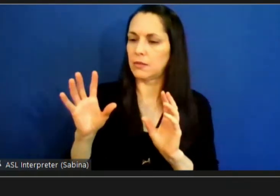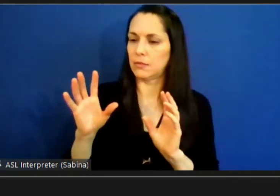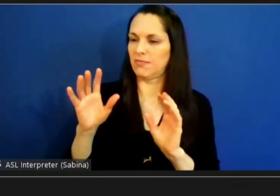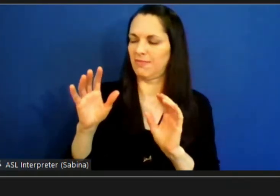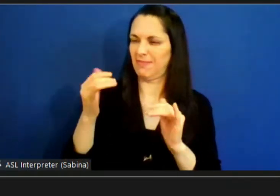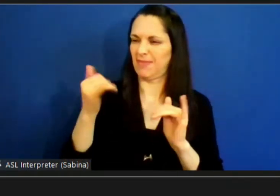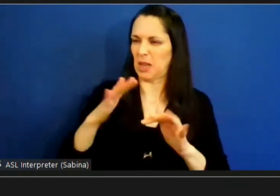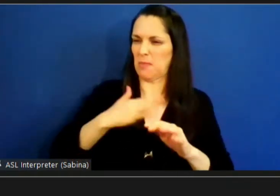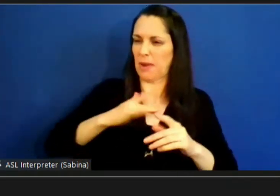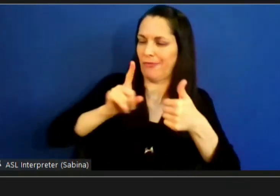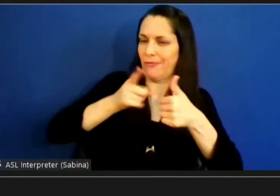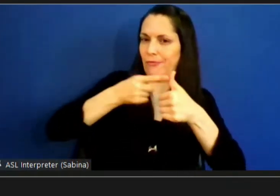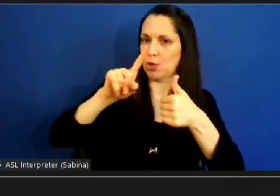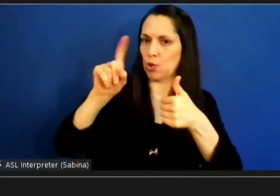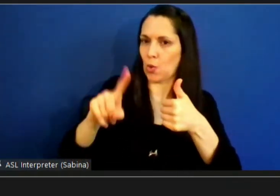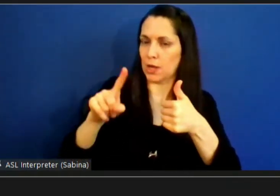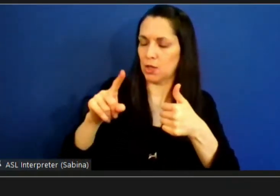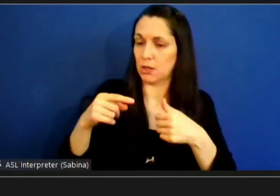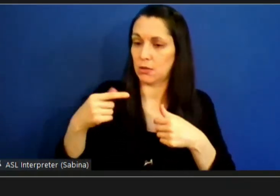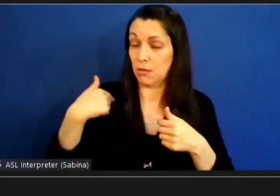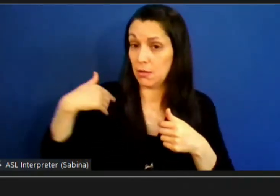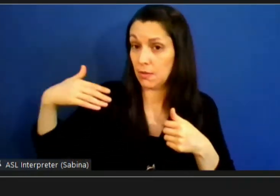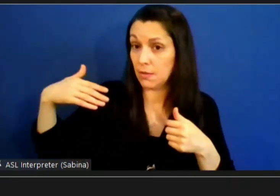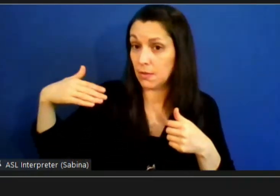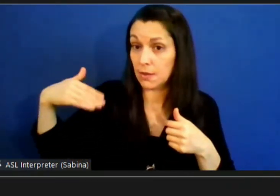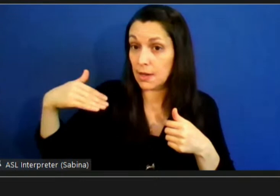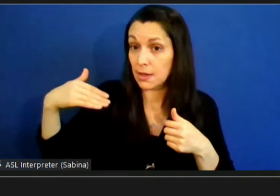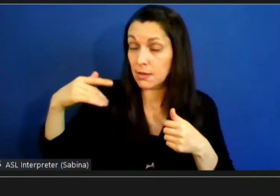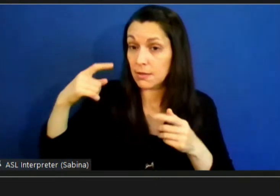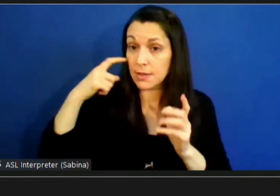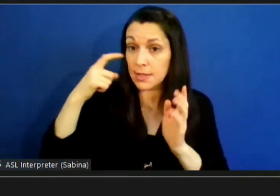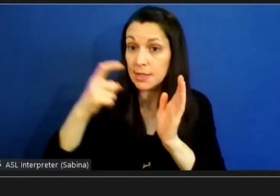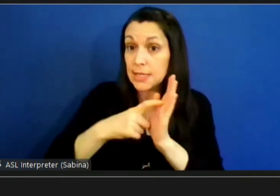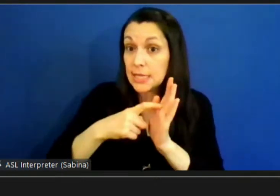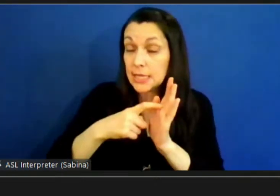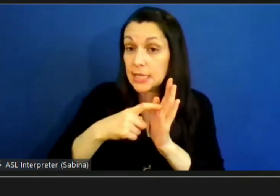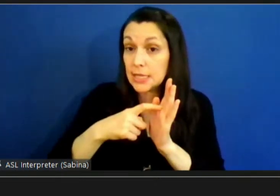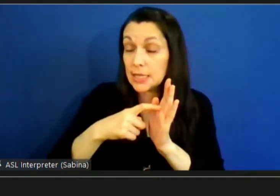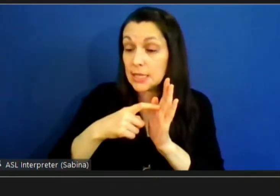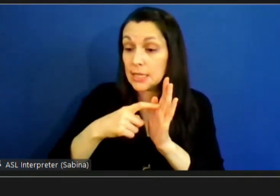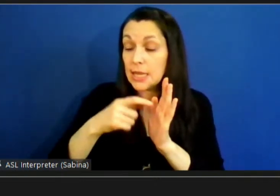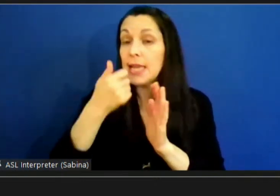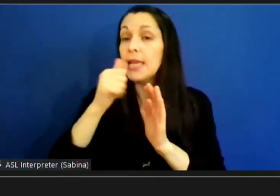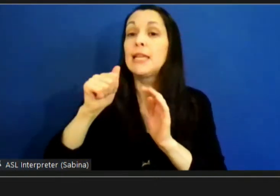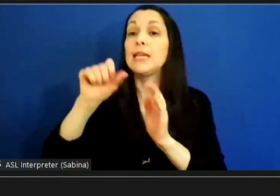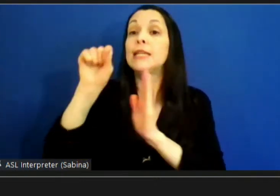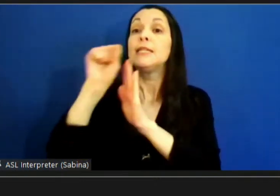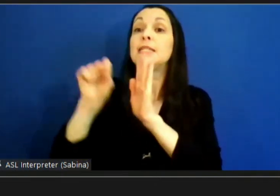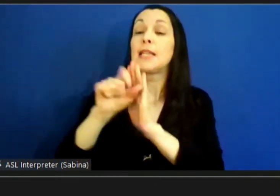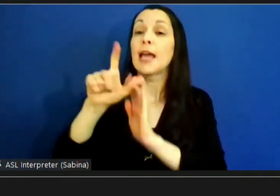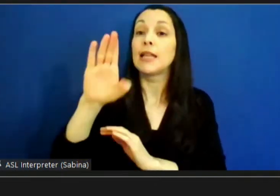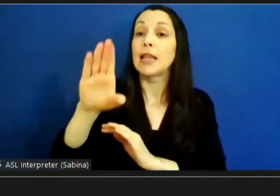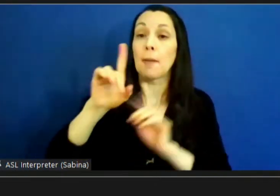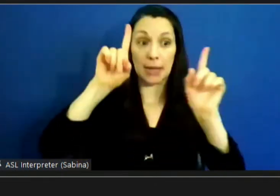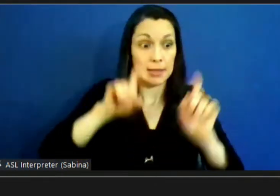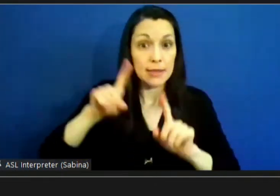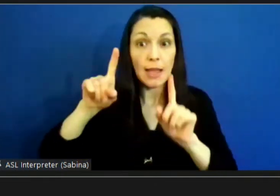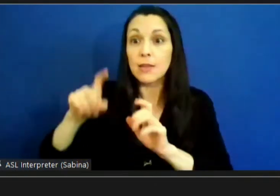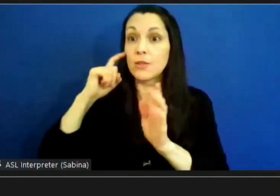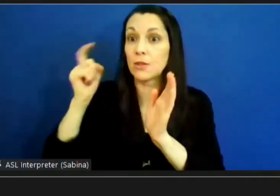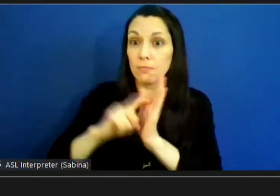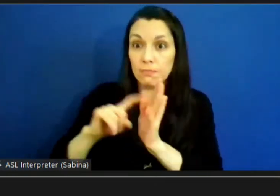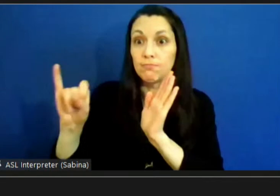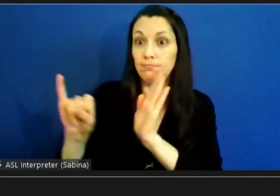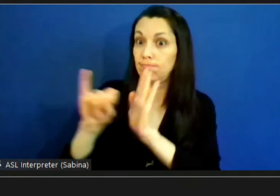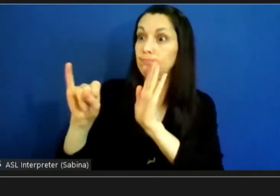question, is have we seen the Indian, has there been testing from the state lab showing that we've seen the